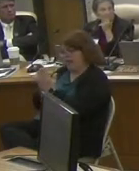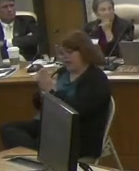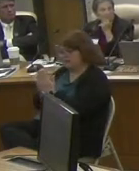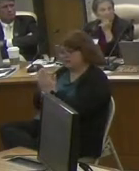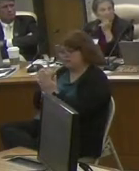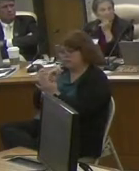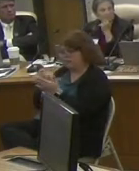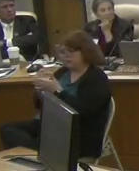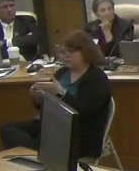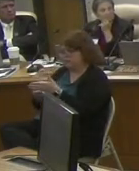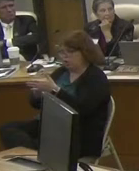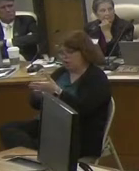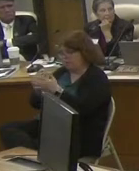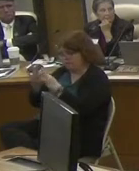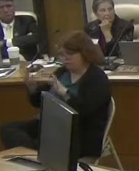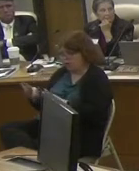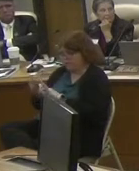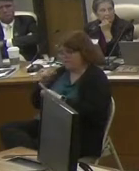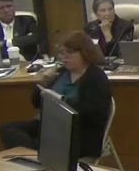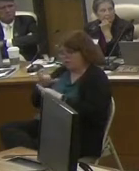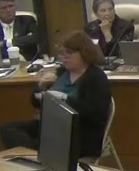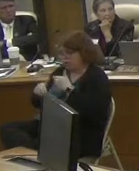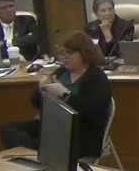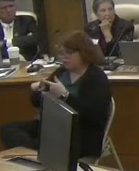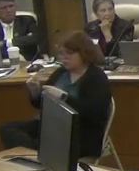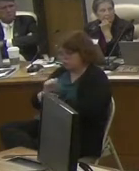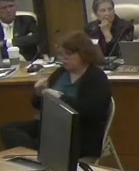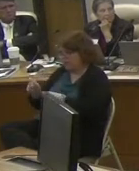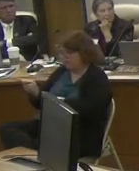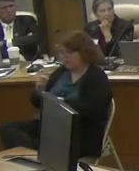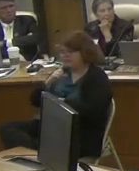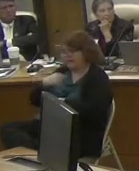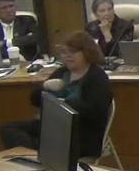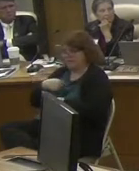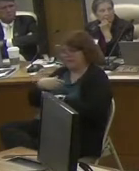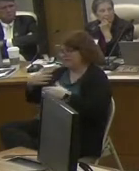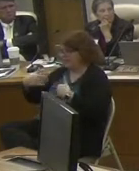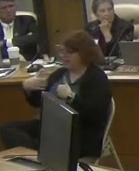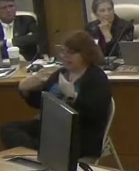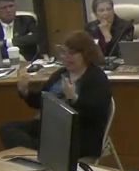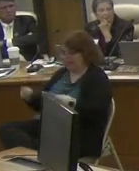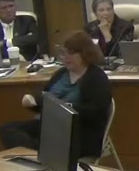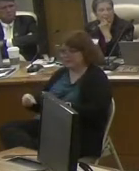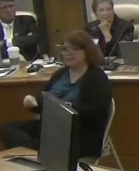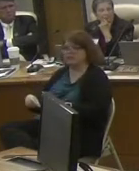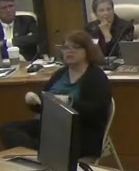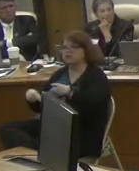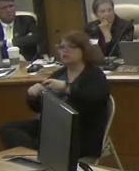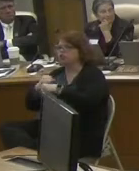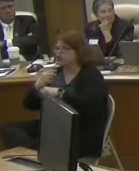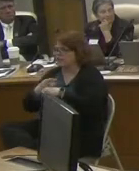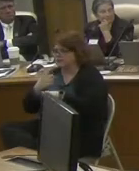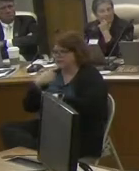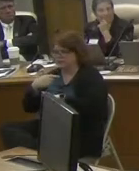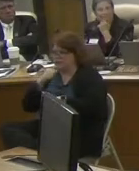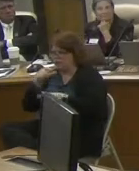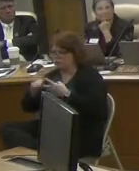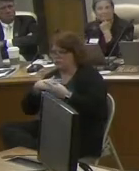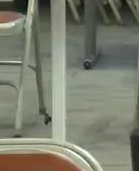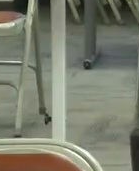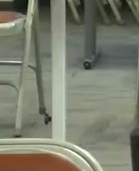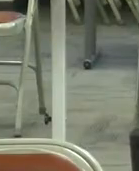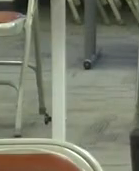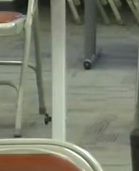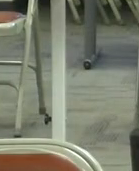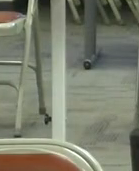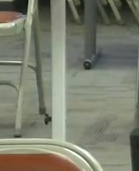the form and for the process to work so they're telling me it's not been done yet so not to my knowledge but I know our